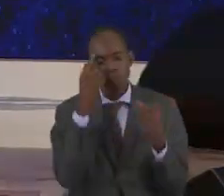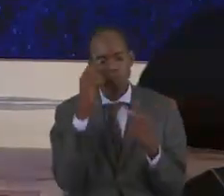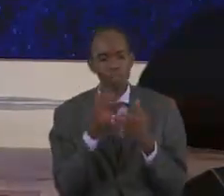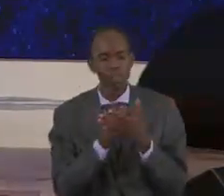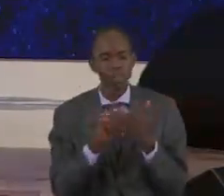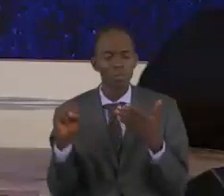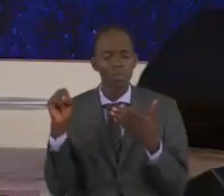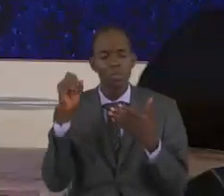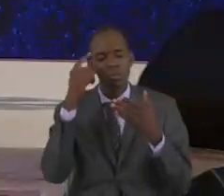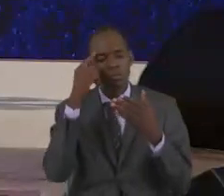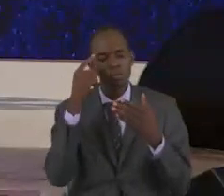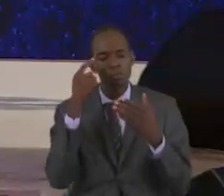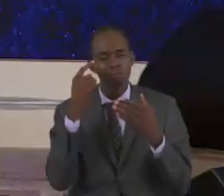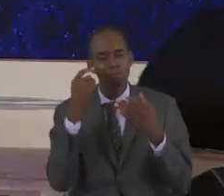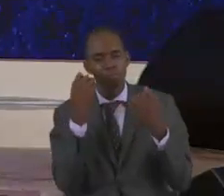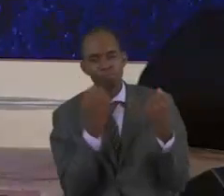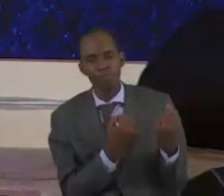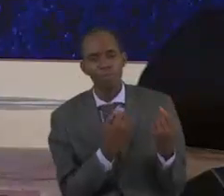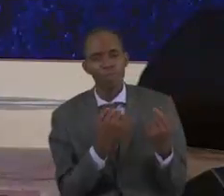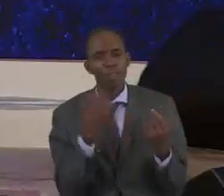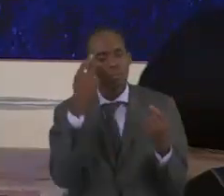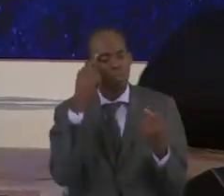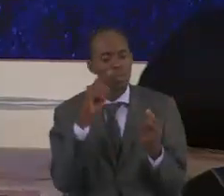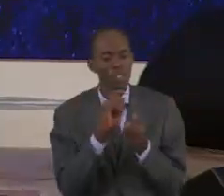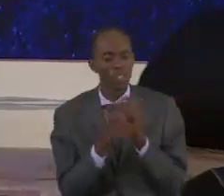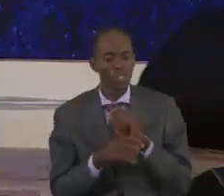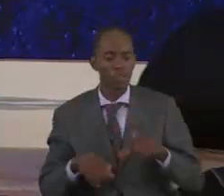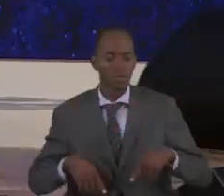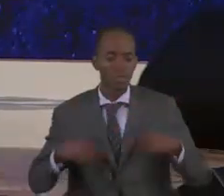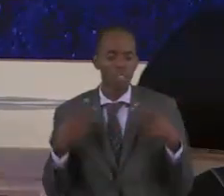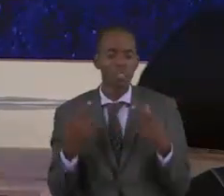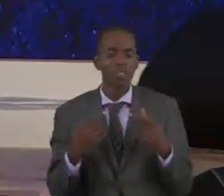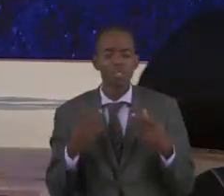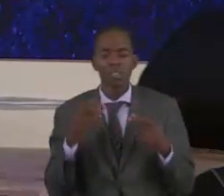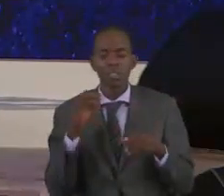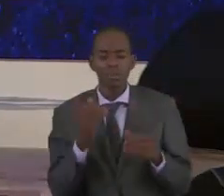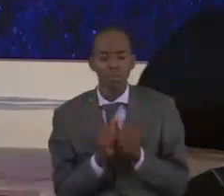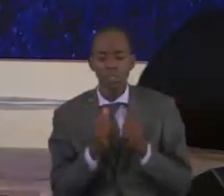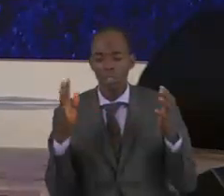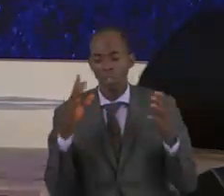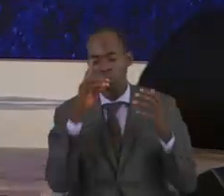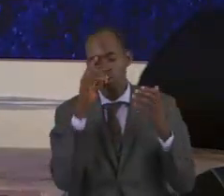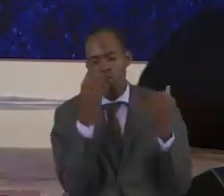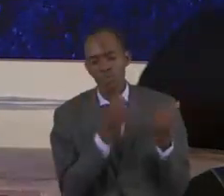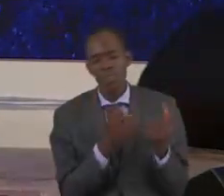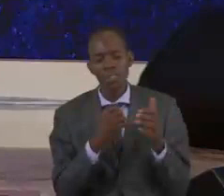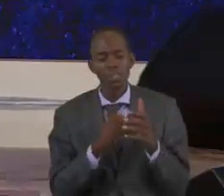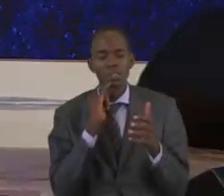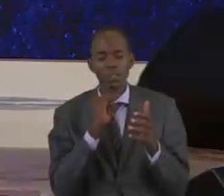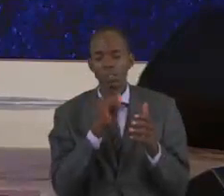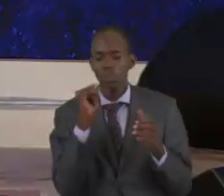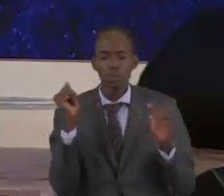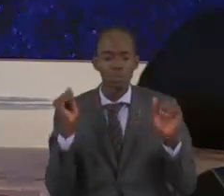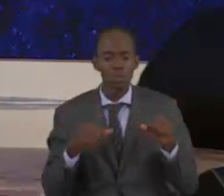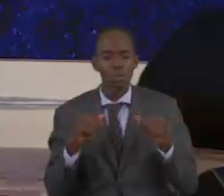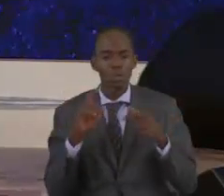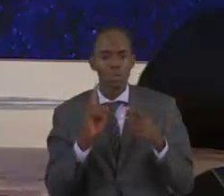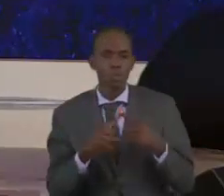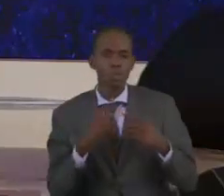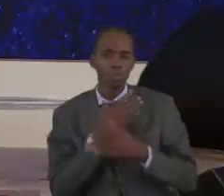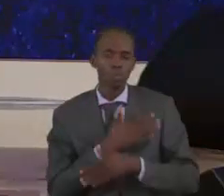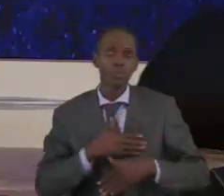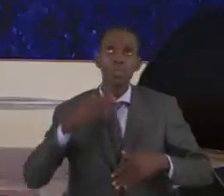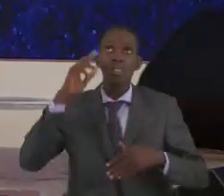faith for a change of life, transformation in life. Without faith, it's impossible to please